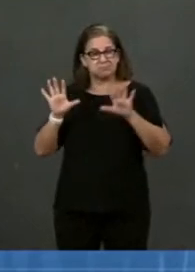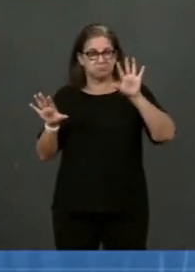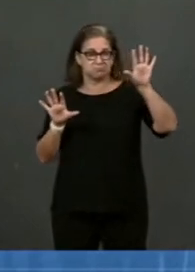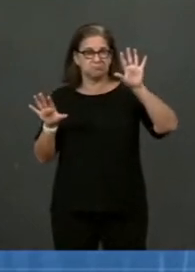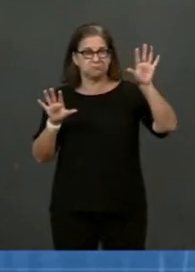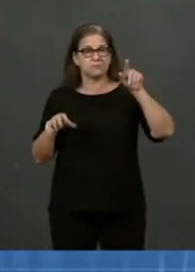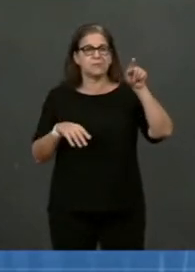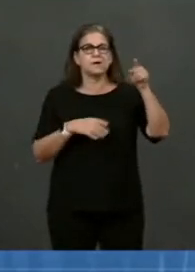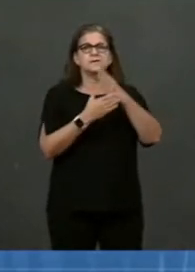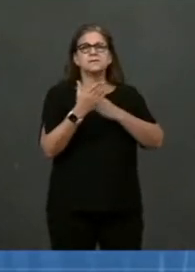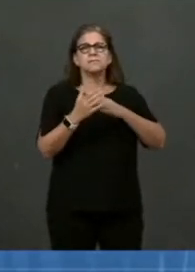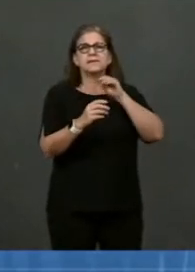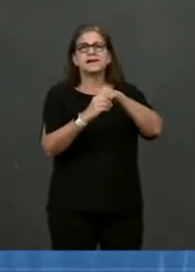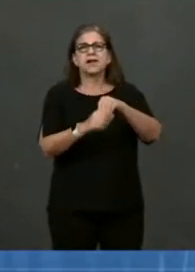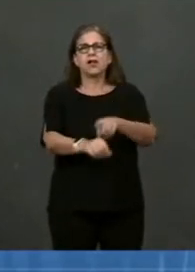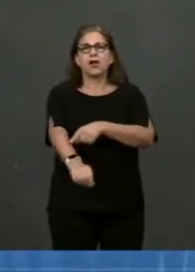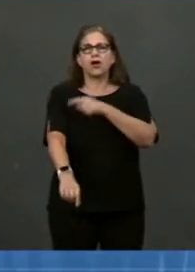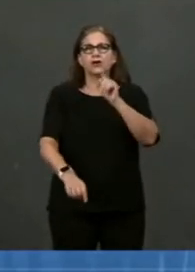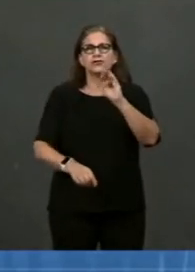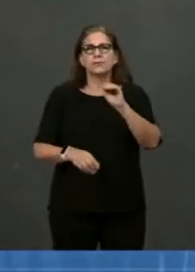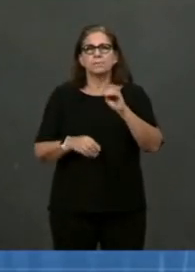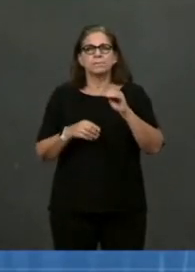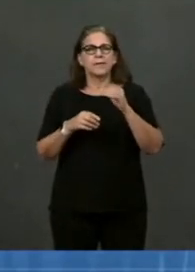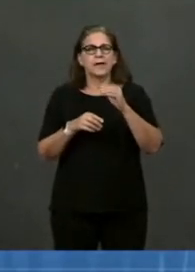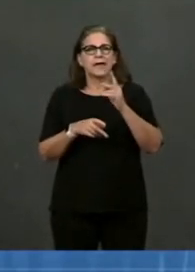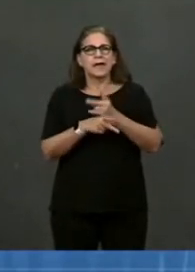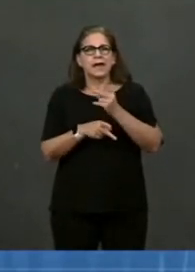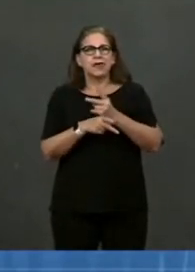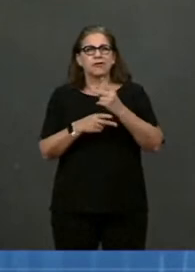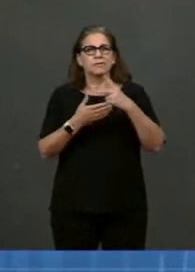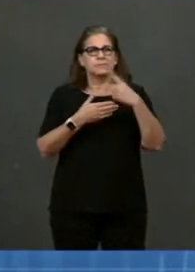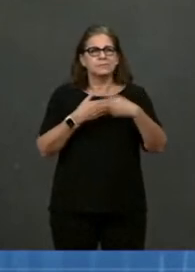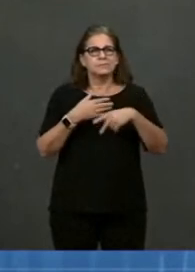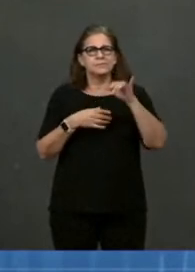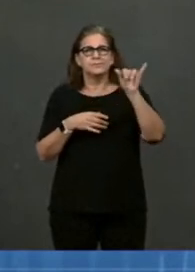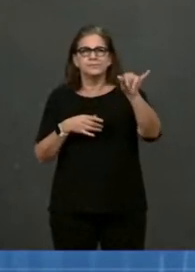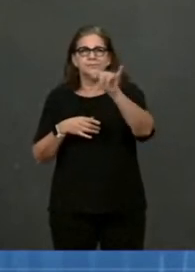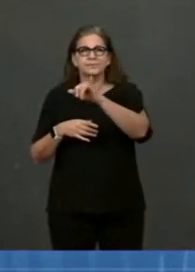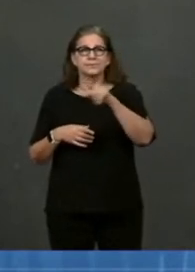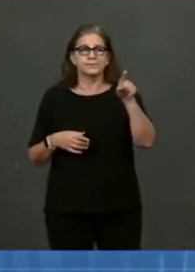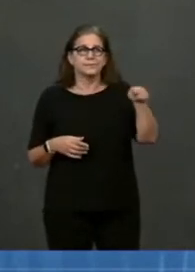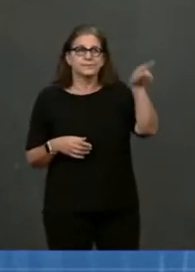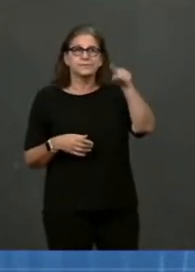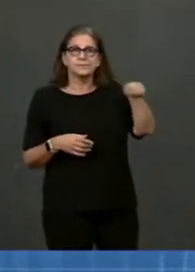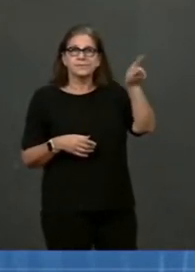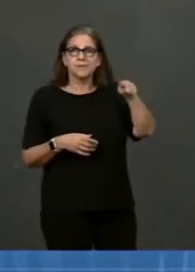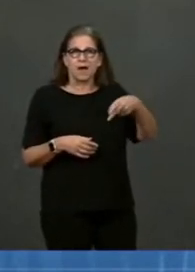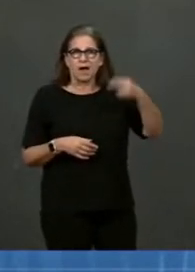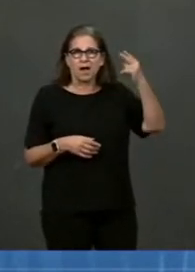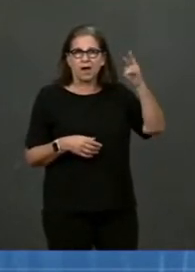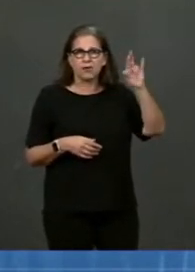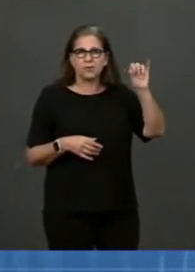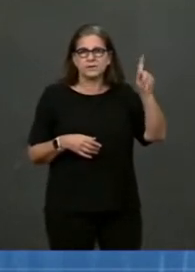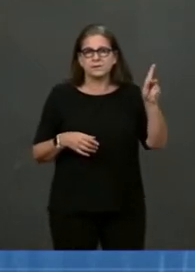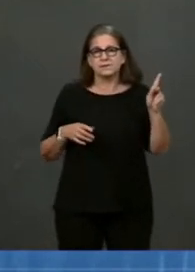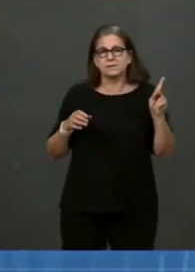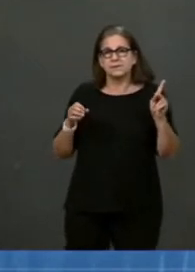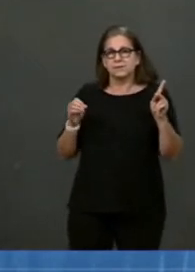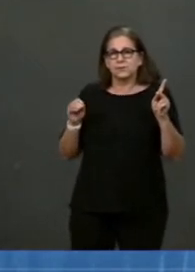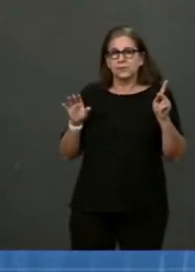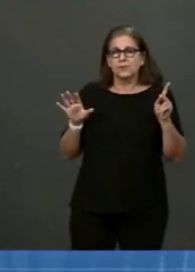in high-risk settings. For those who received a Johnson & Johnson vaccine, all people 18 or older who